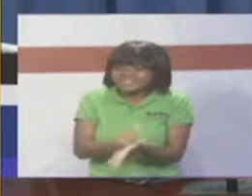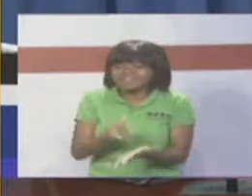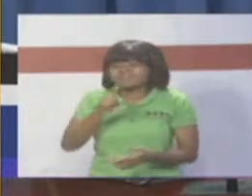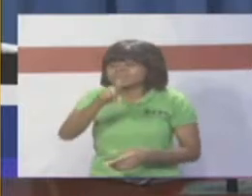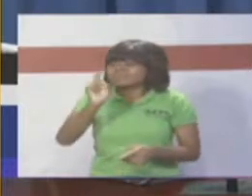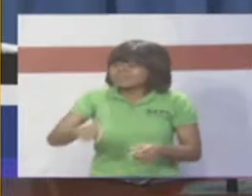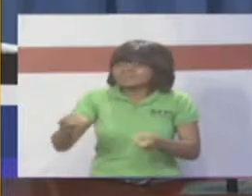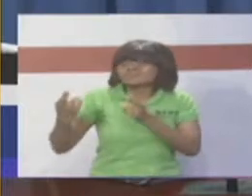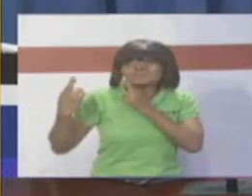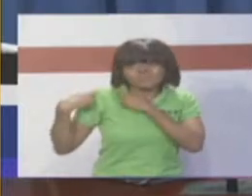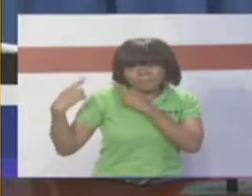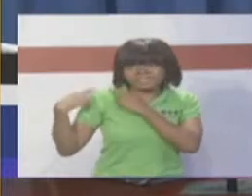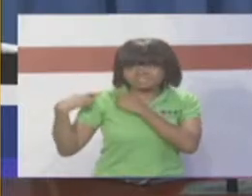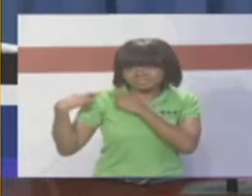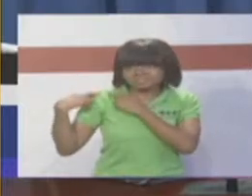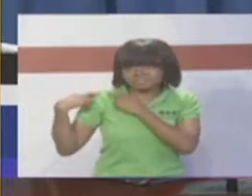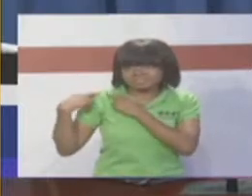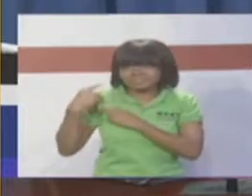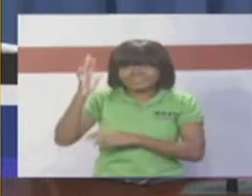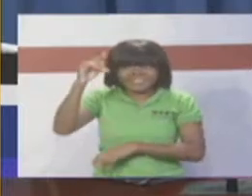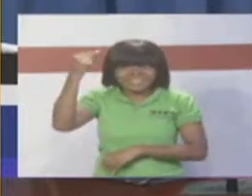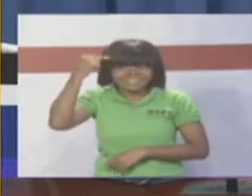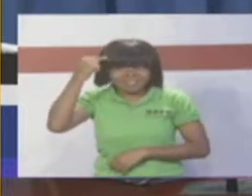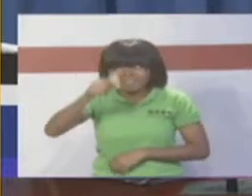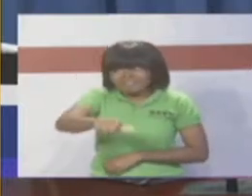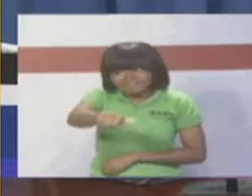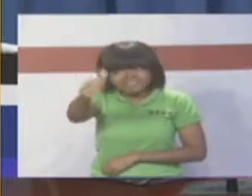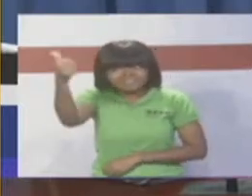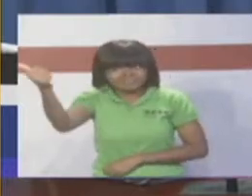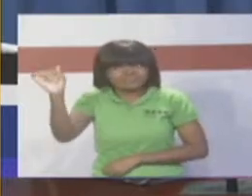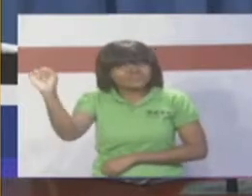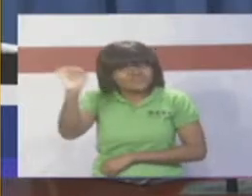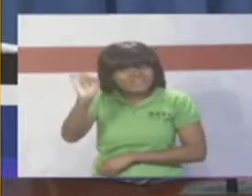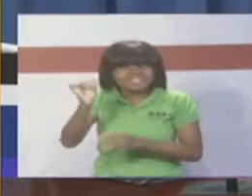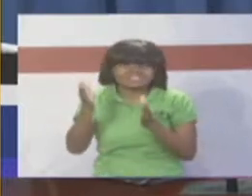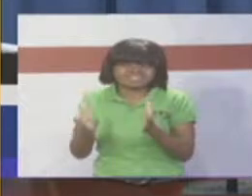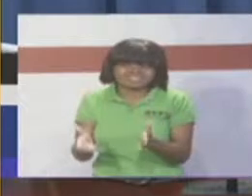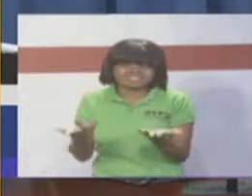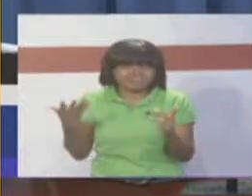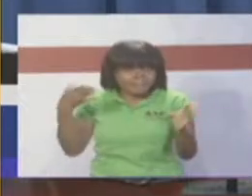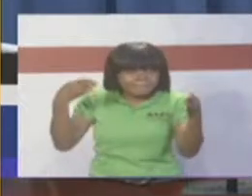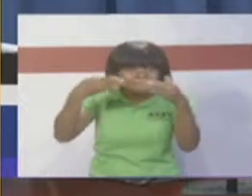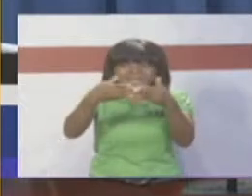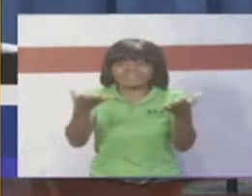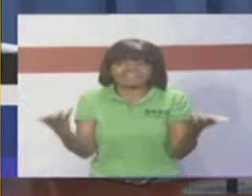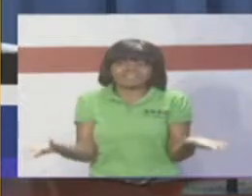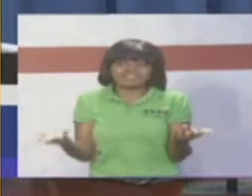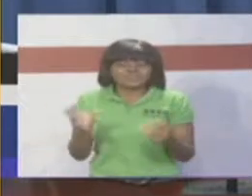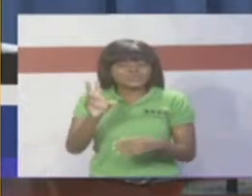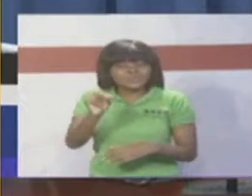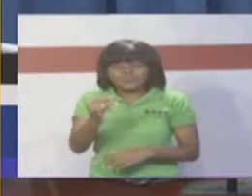Prime Minister, on behalf of healthcare workers who are just tired,